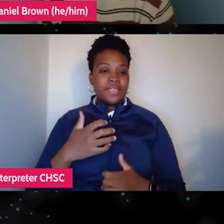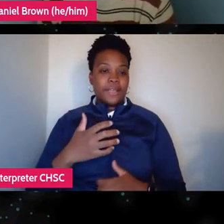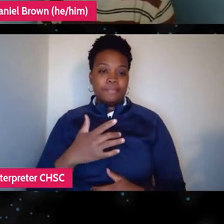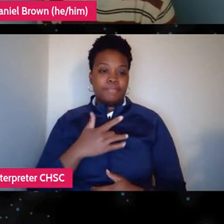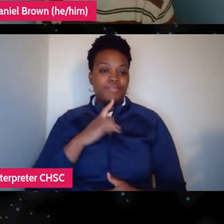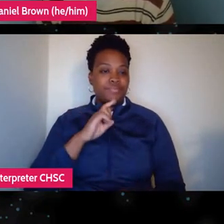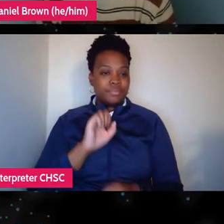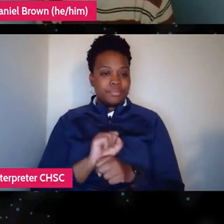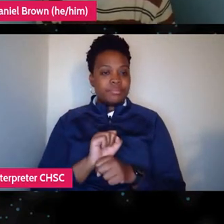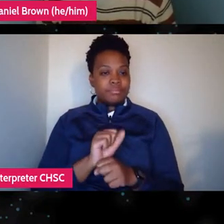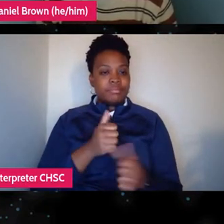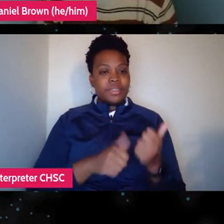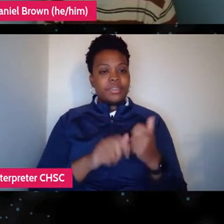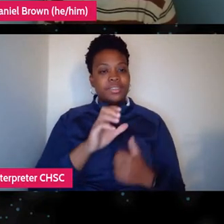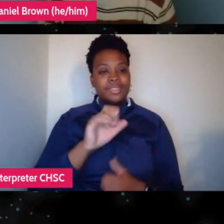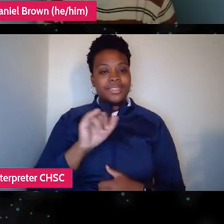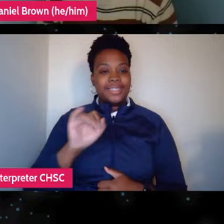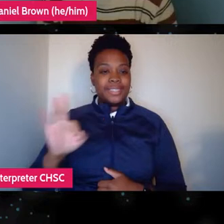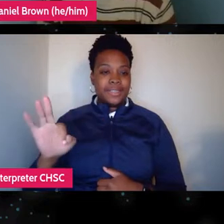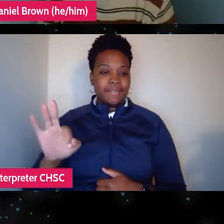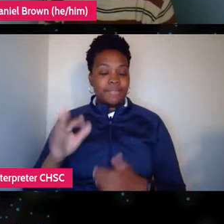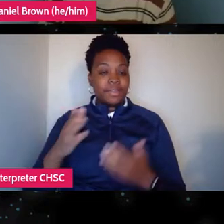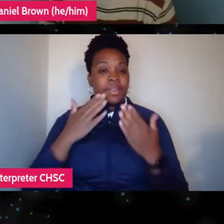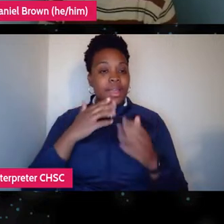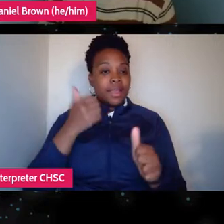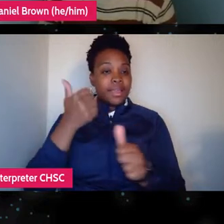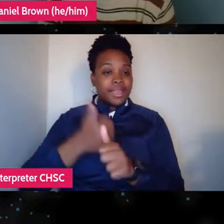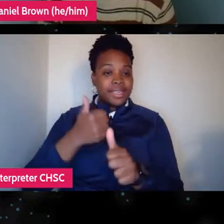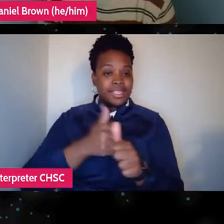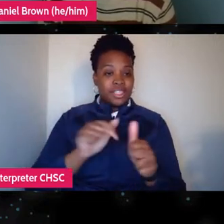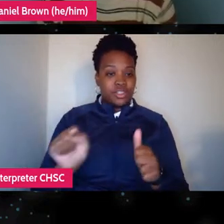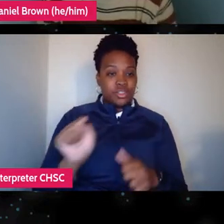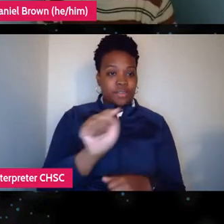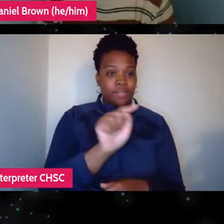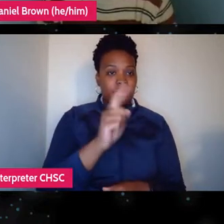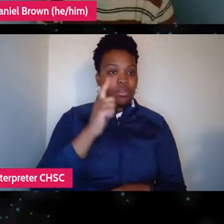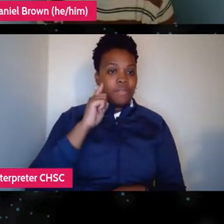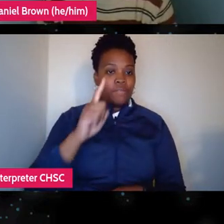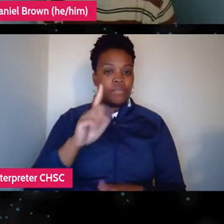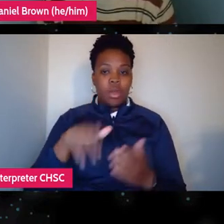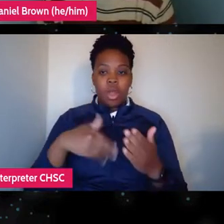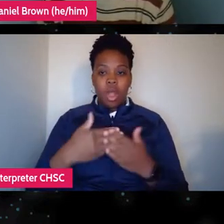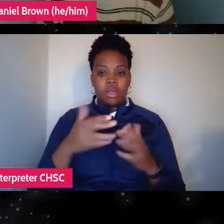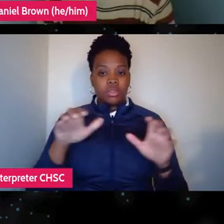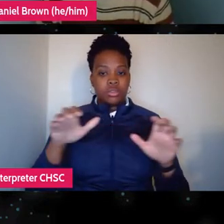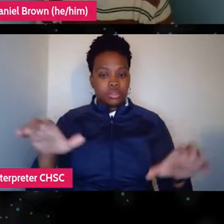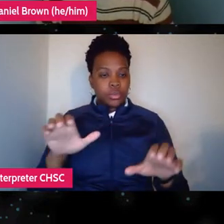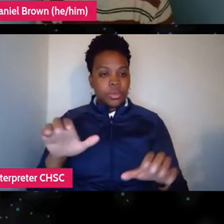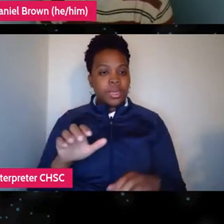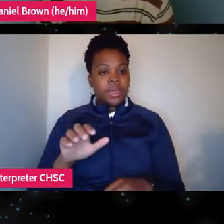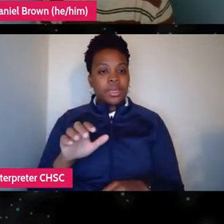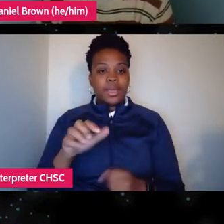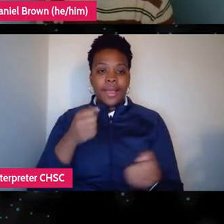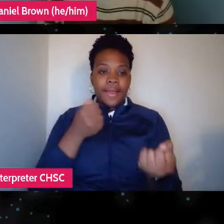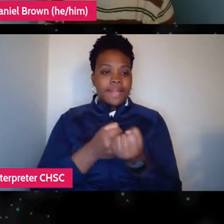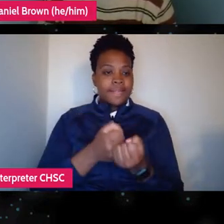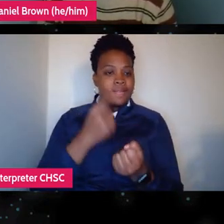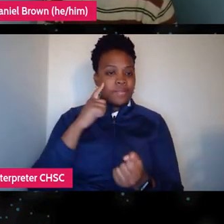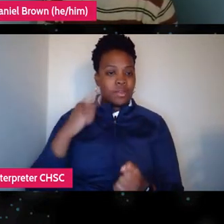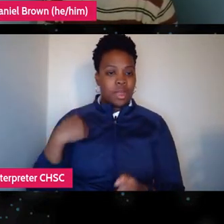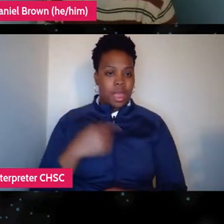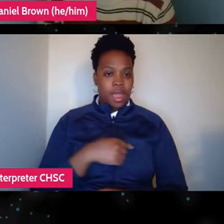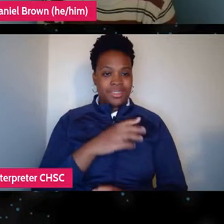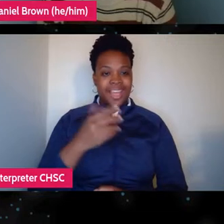of the Cleveland International Film Festival, thank each and every one of you for all that you're doing, advocating for us and